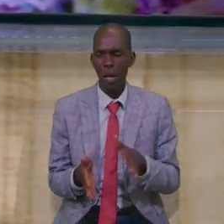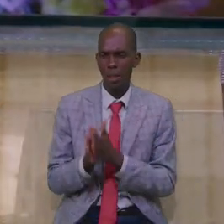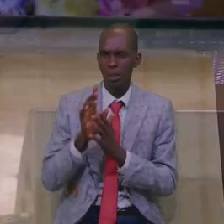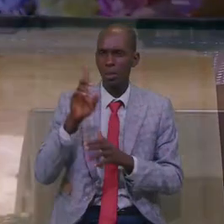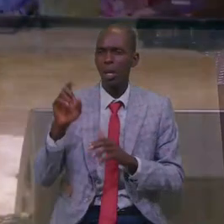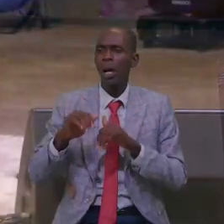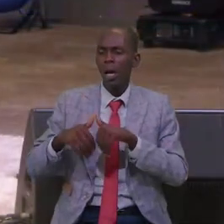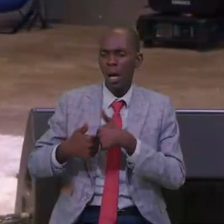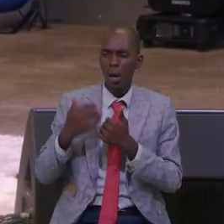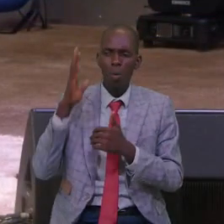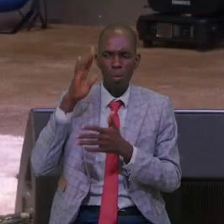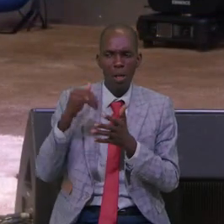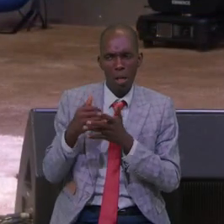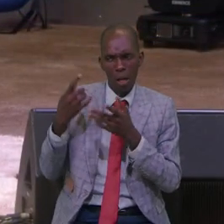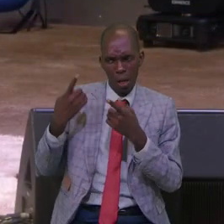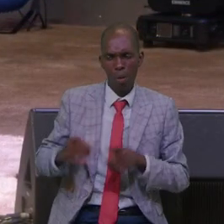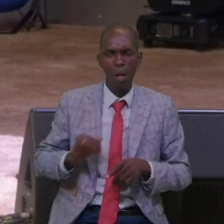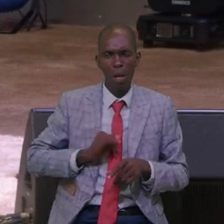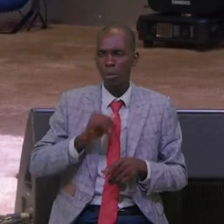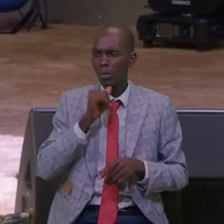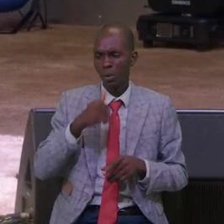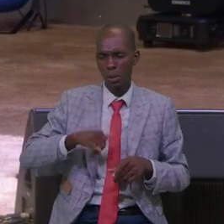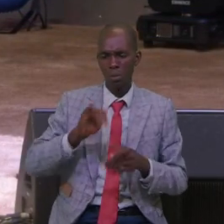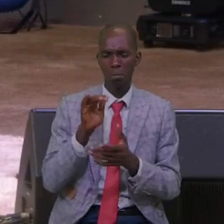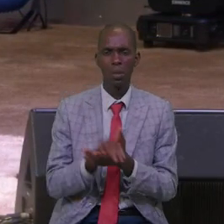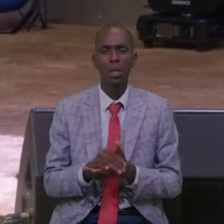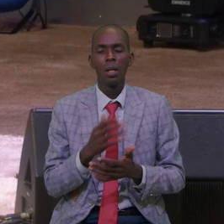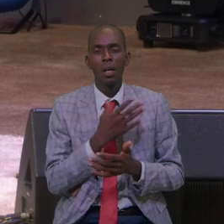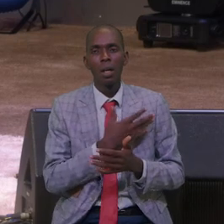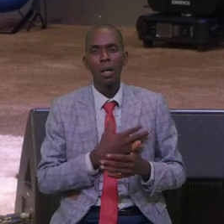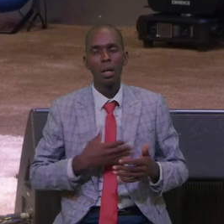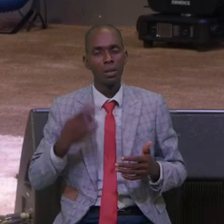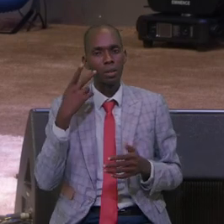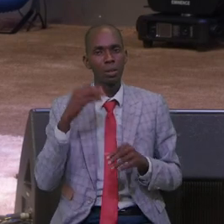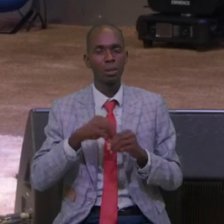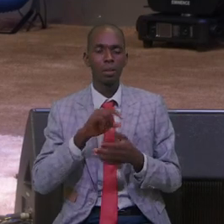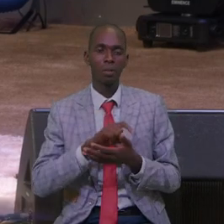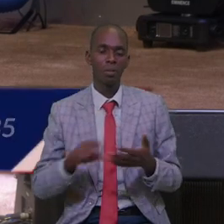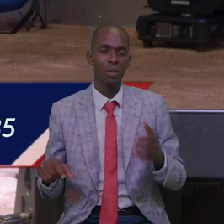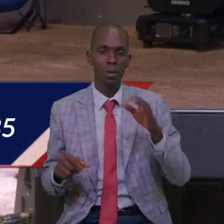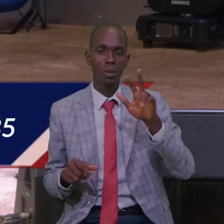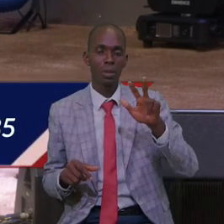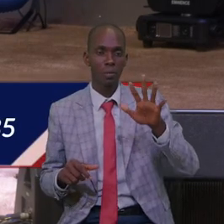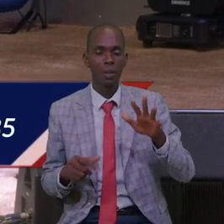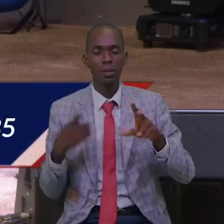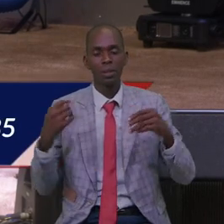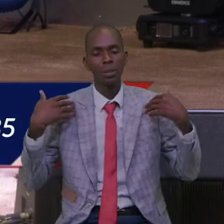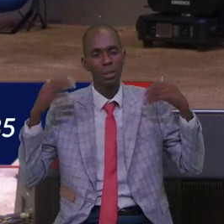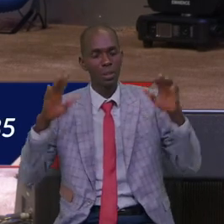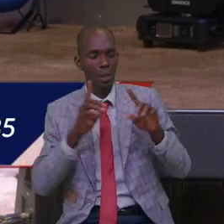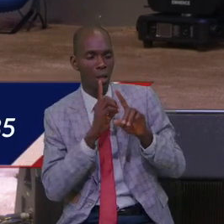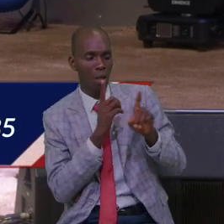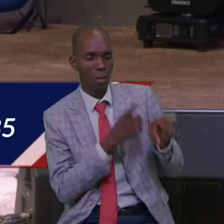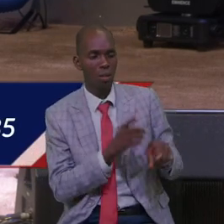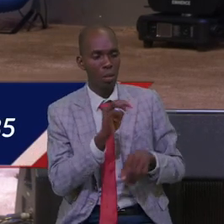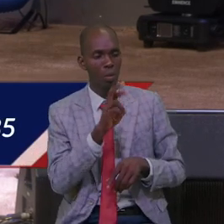Seen? I know not a man. Verse 35. In verse 35, the angel answered and said unto